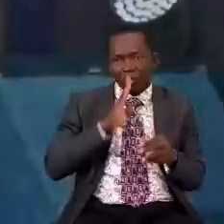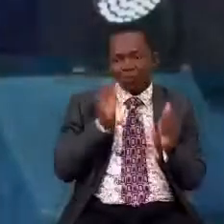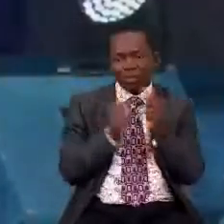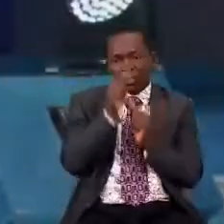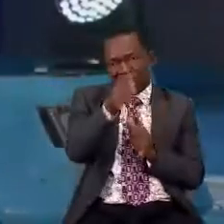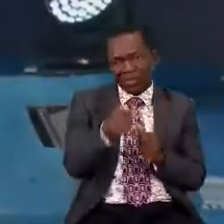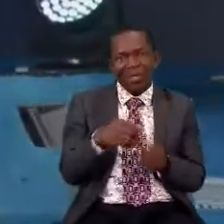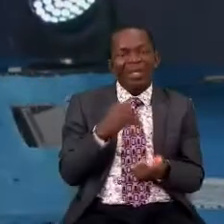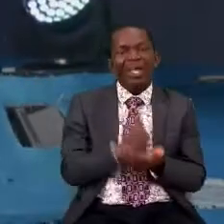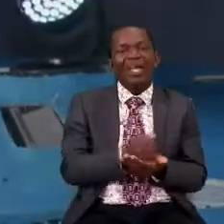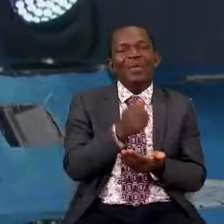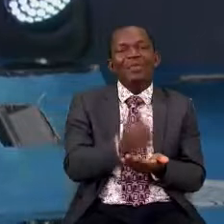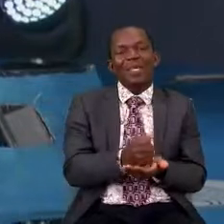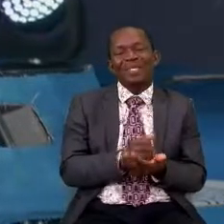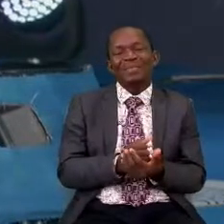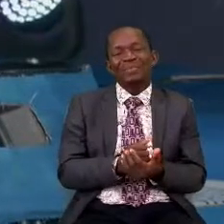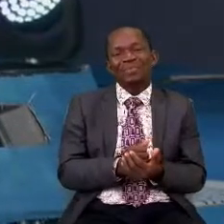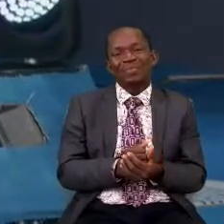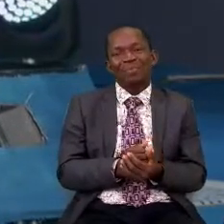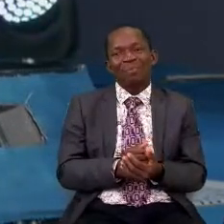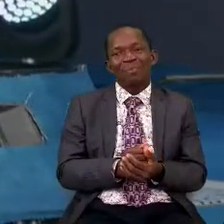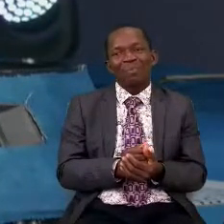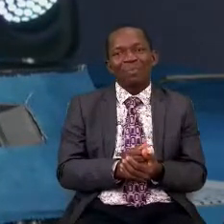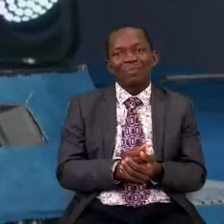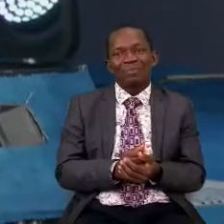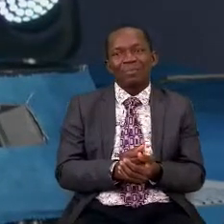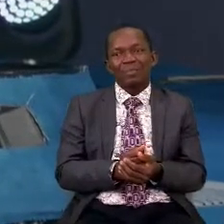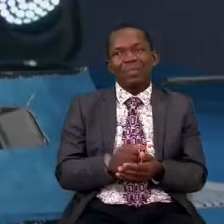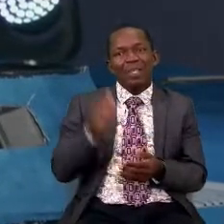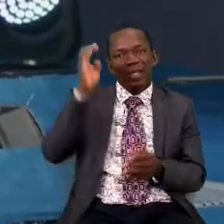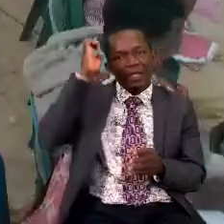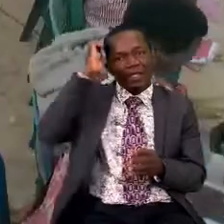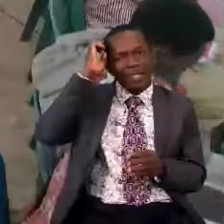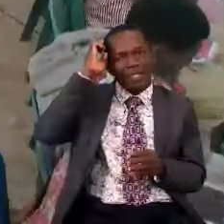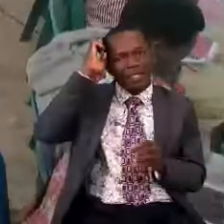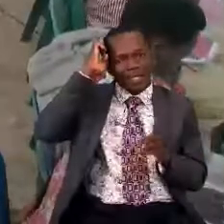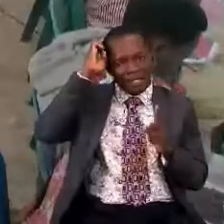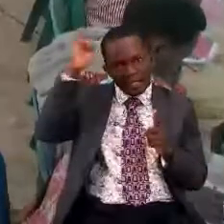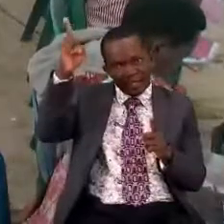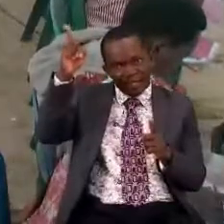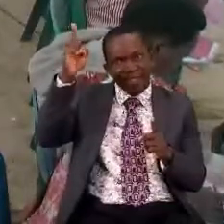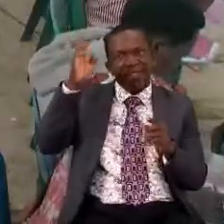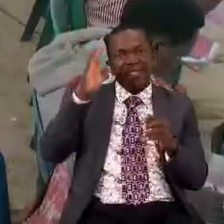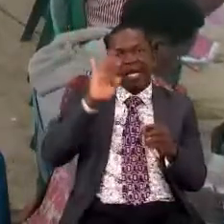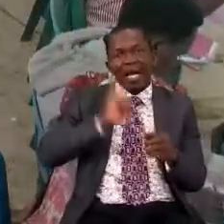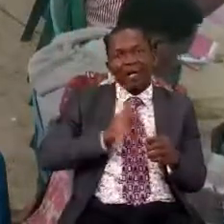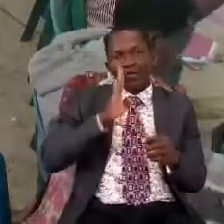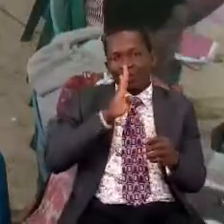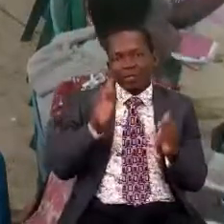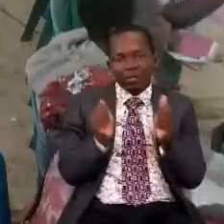be with thee. I will not fail thee. Amen. I will not forsake